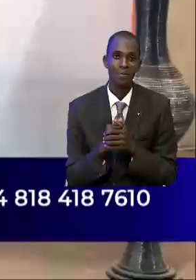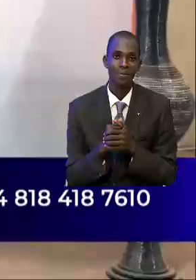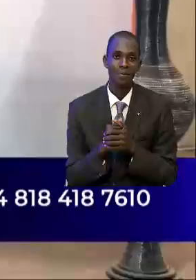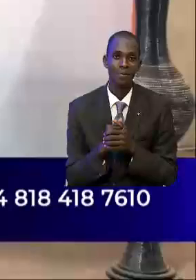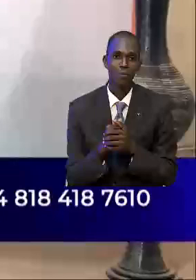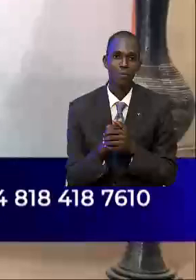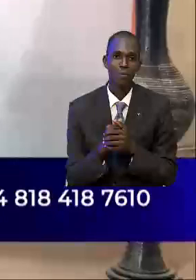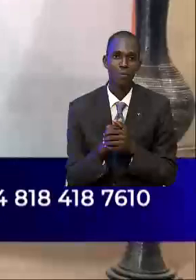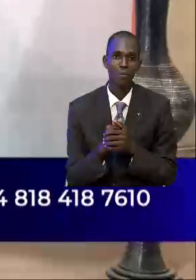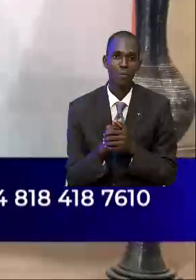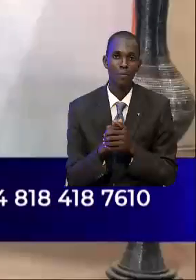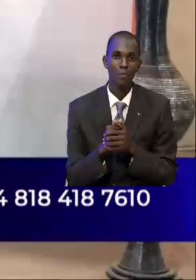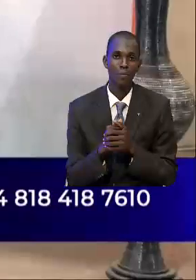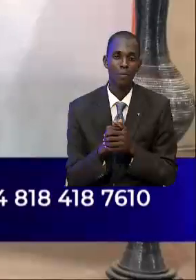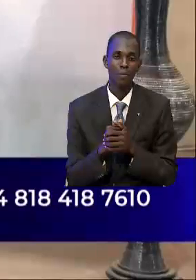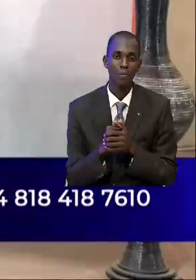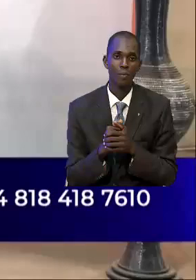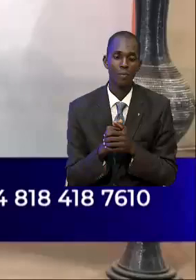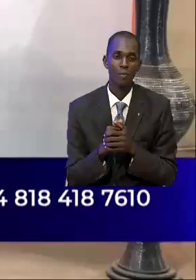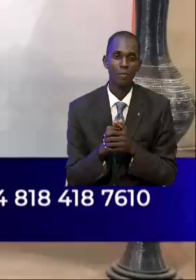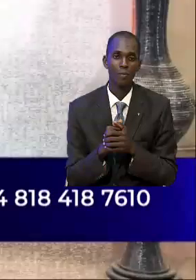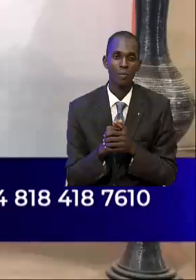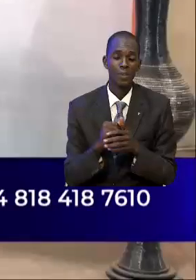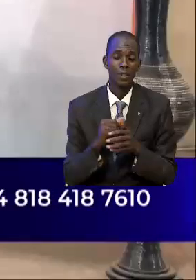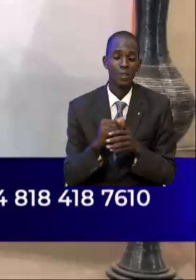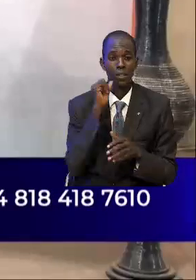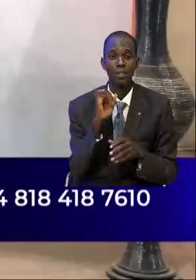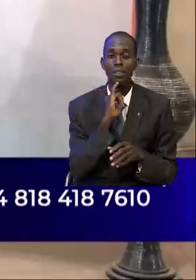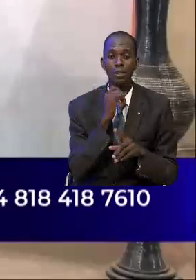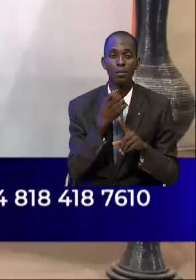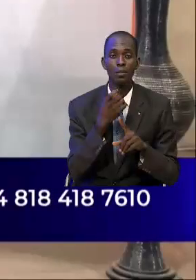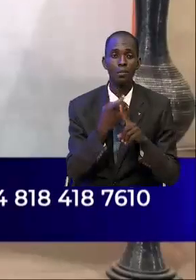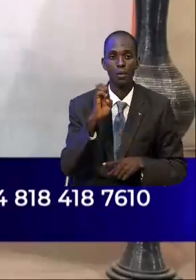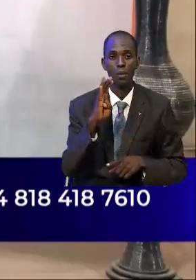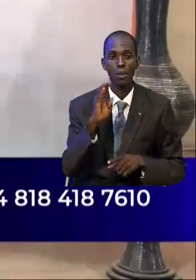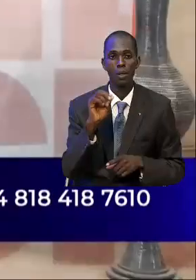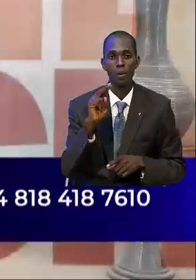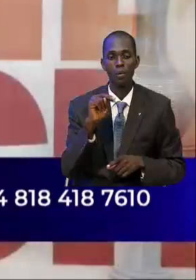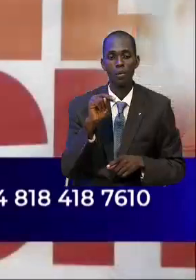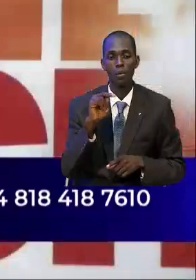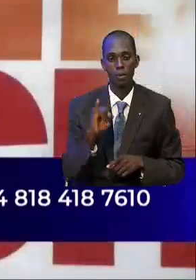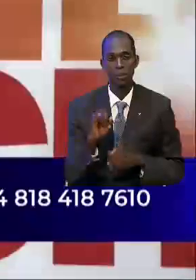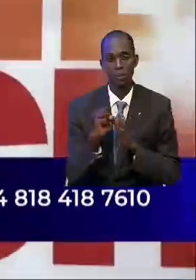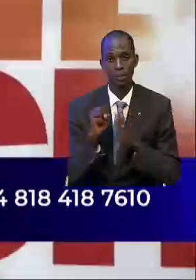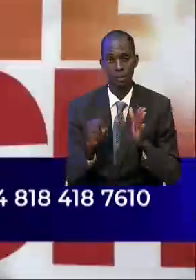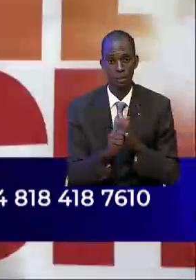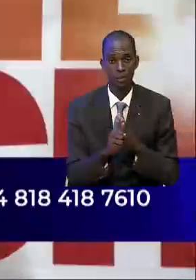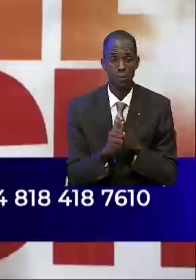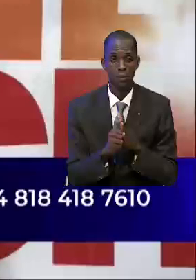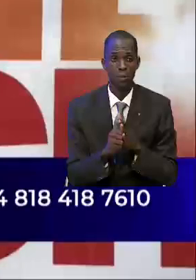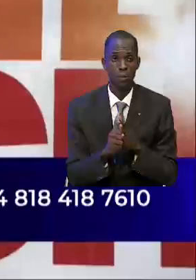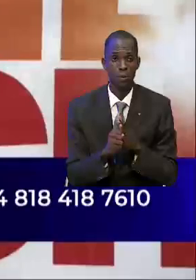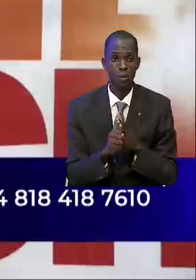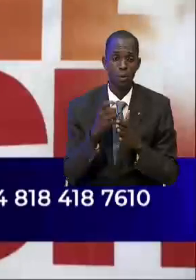Hallelujah. Yes, my name is Miss Adezenwibo from Ebonyi State.